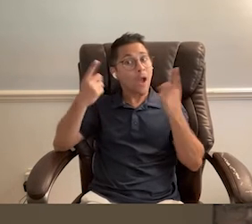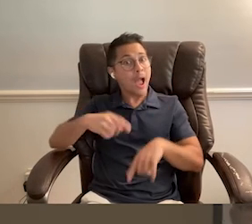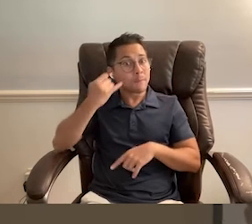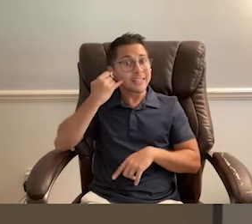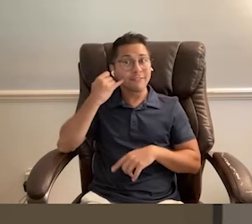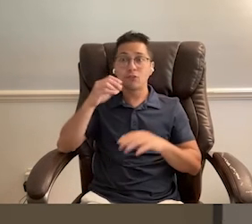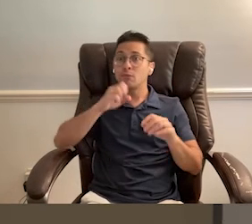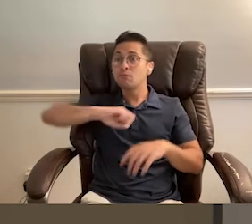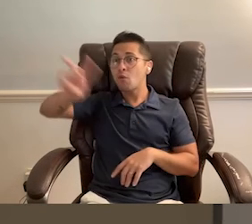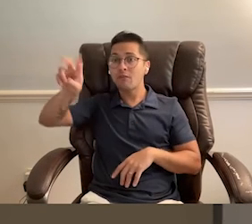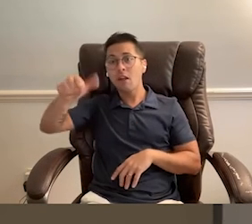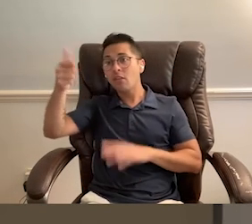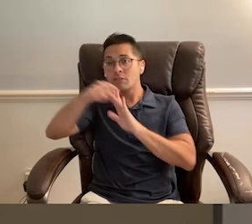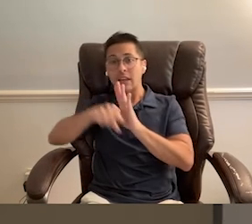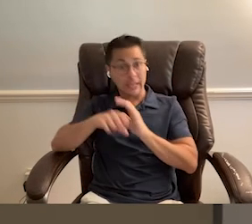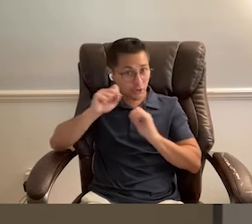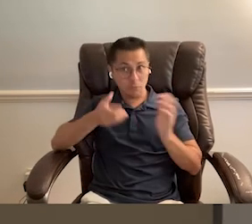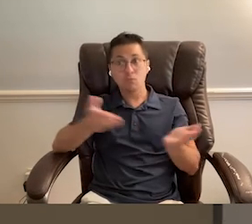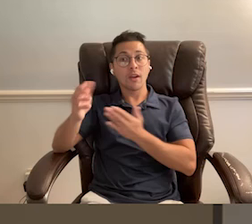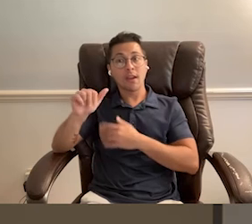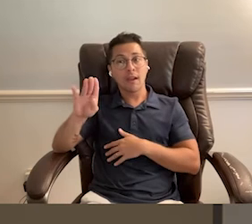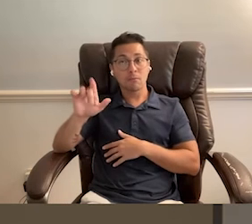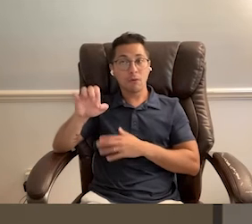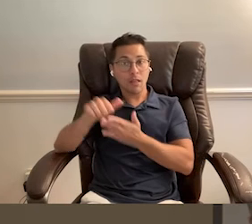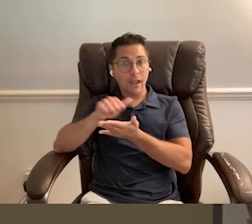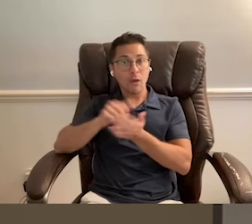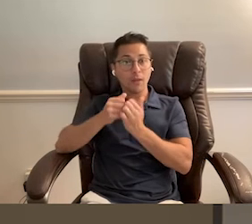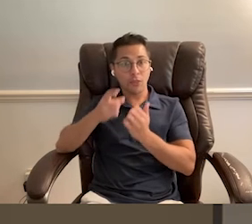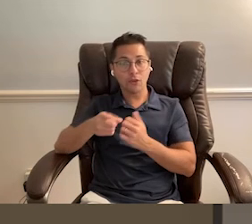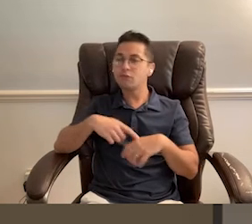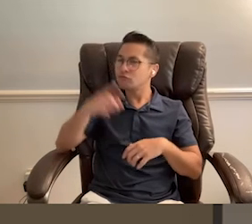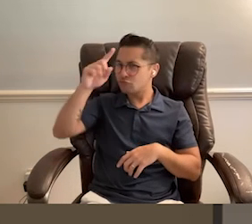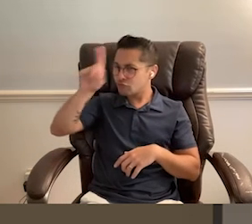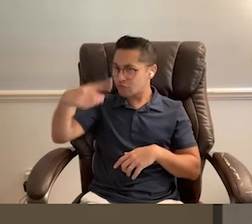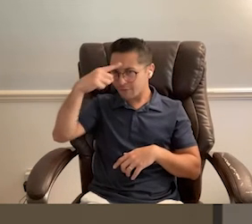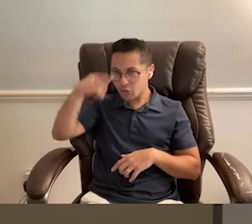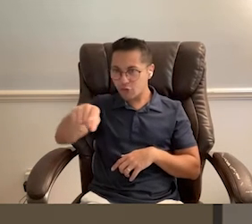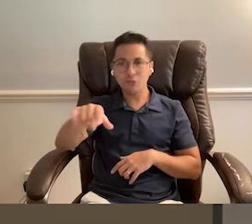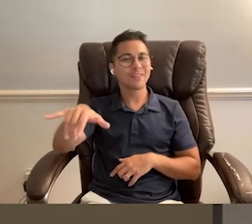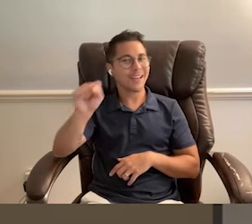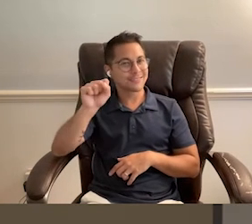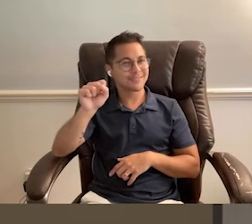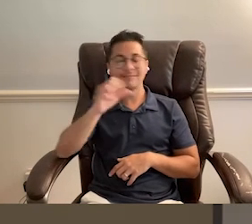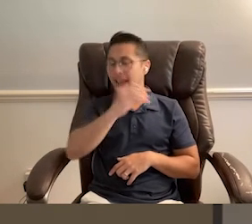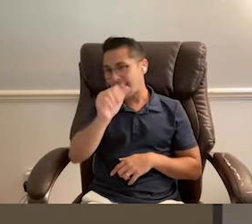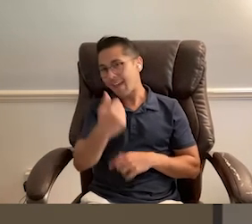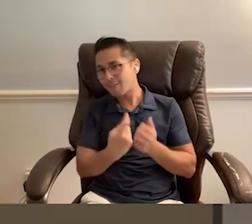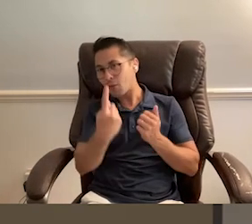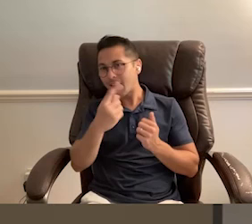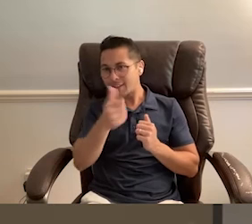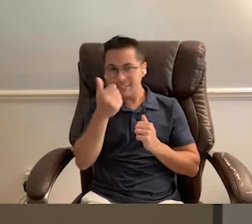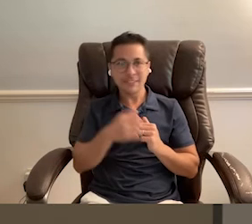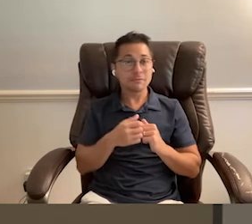take the Able United account with you? And just for you all, yes. And anybody else. But primarily for you all. No, you can keep it. It's